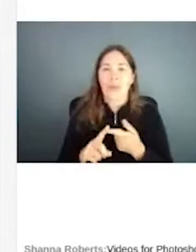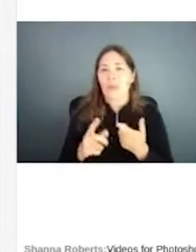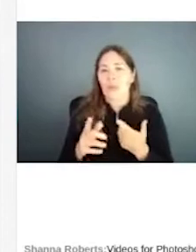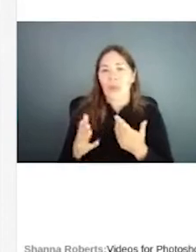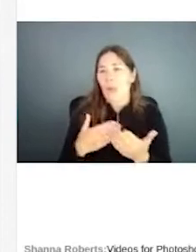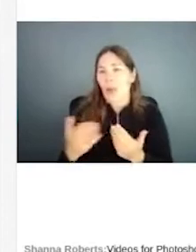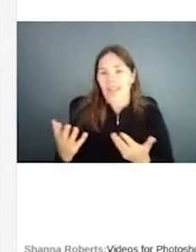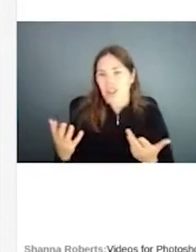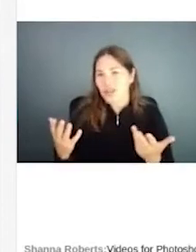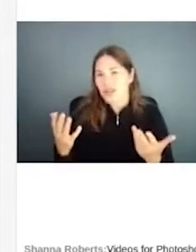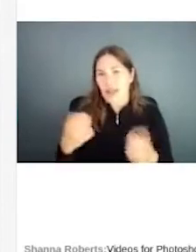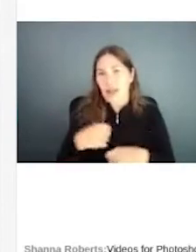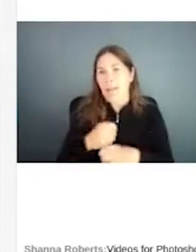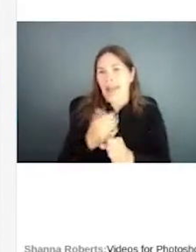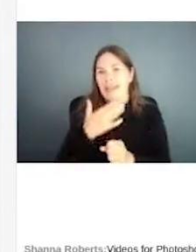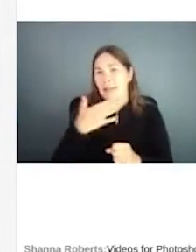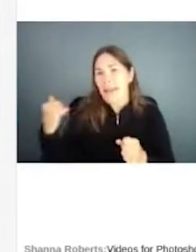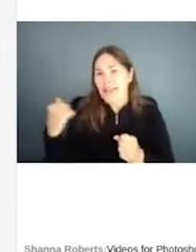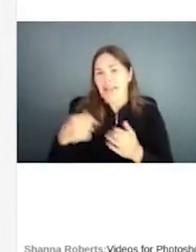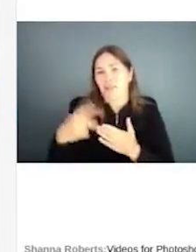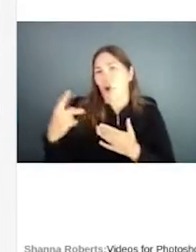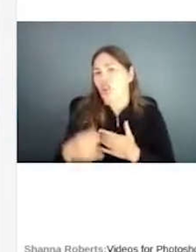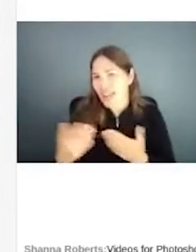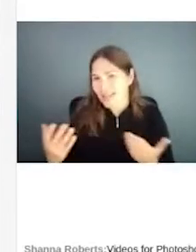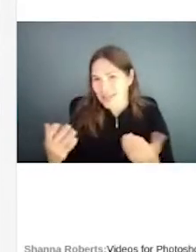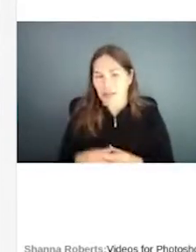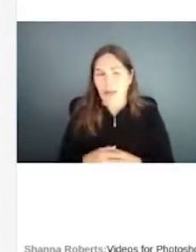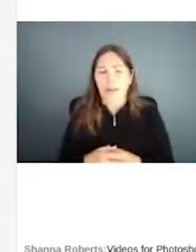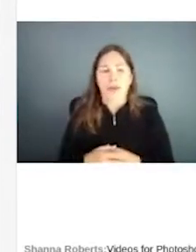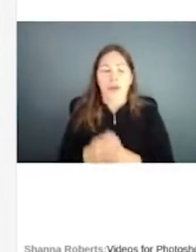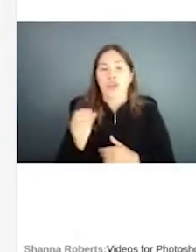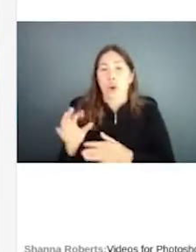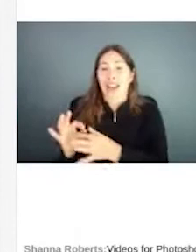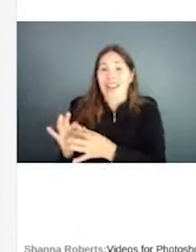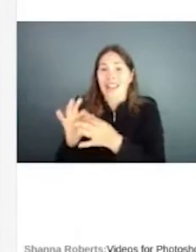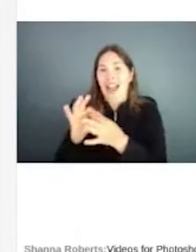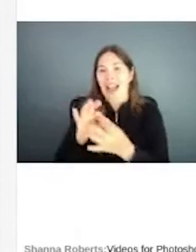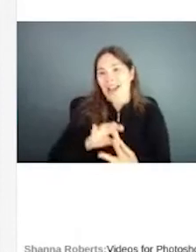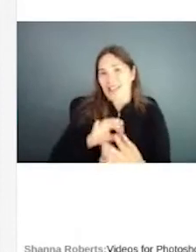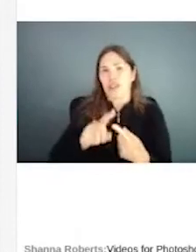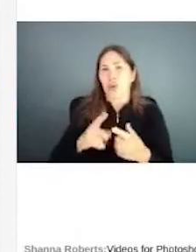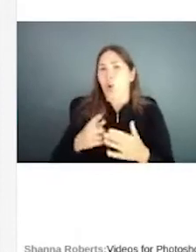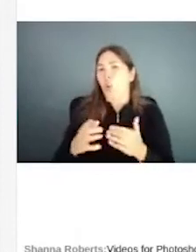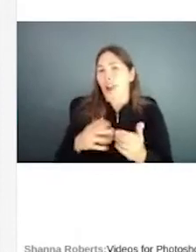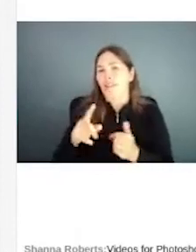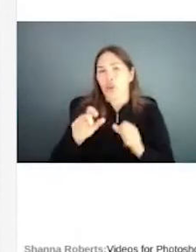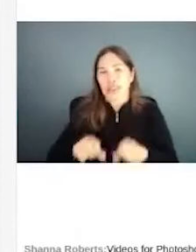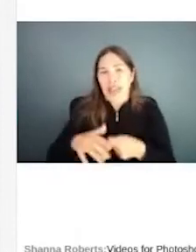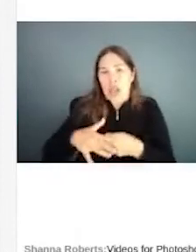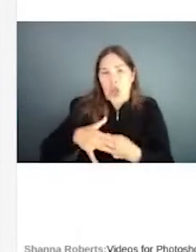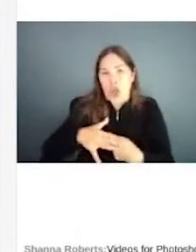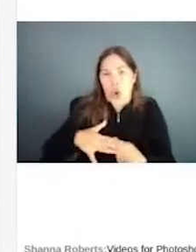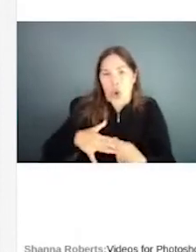whoever, you know, makes the best projects. So tie it to whatever you can locally,